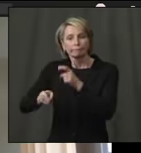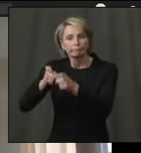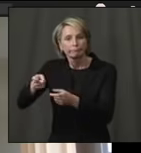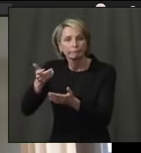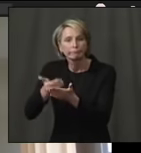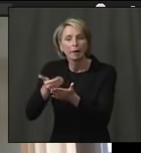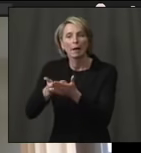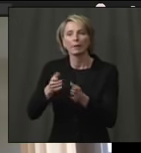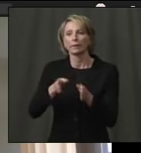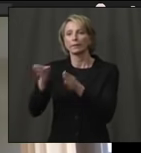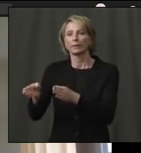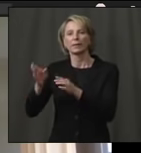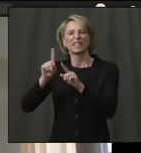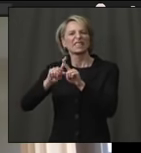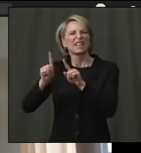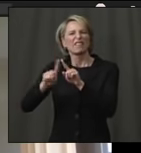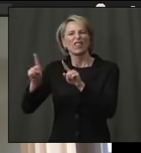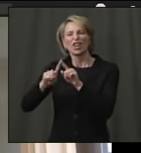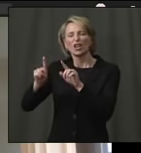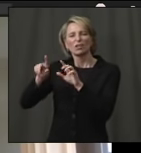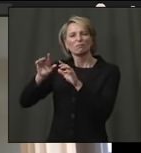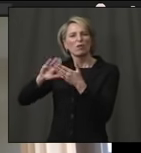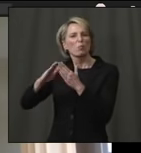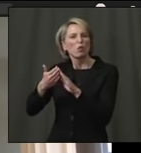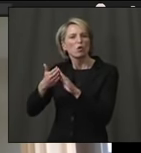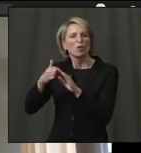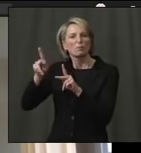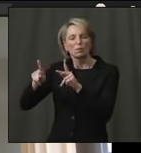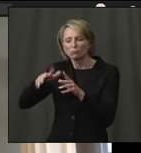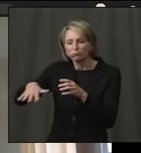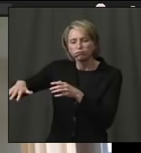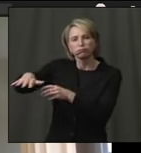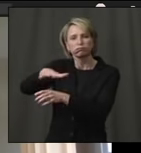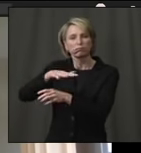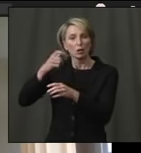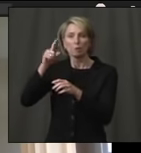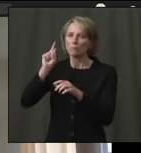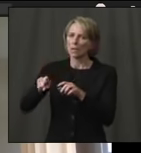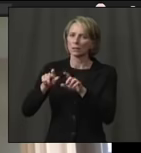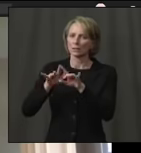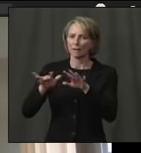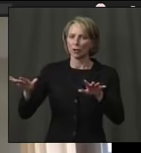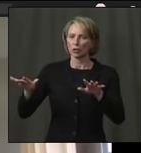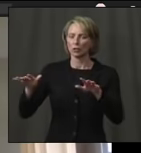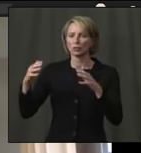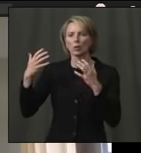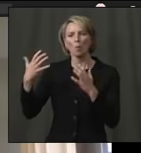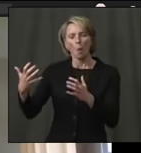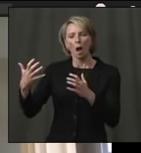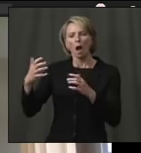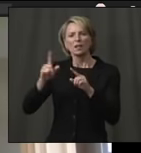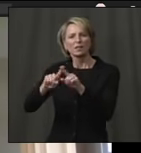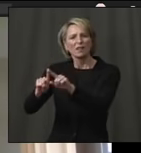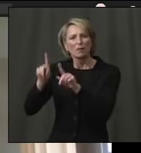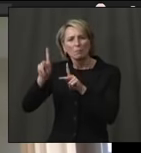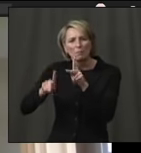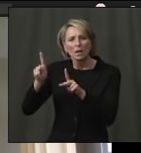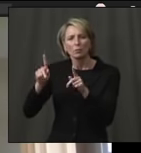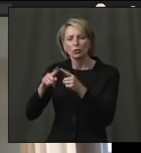groups. And these committees will be diverse. They will represent different segments of the